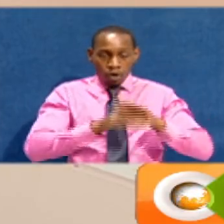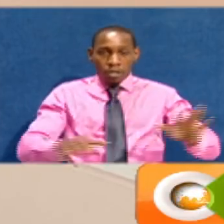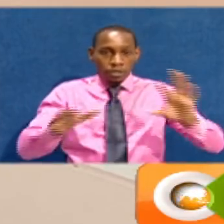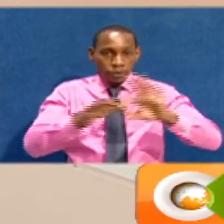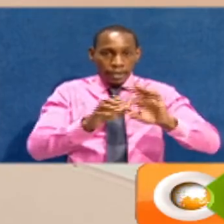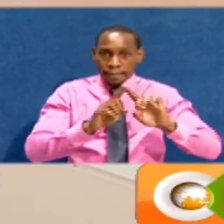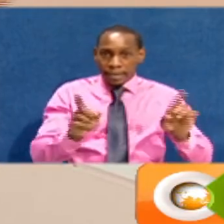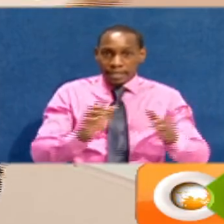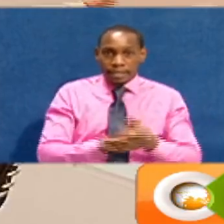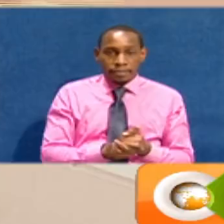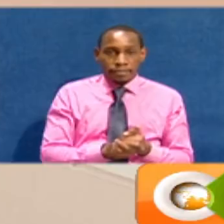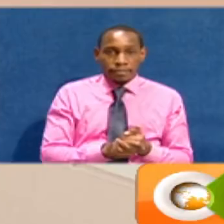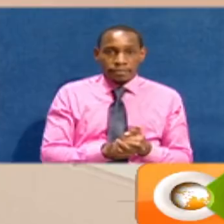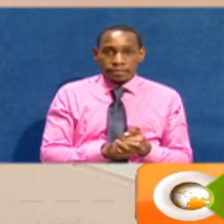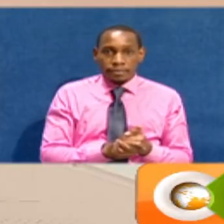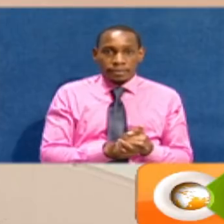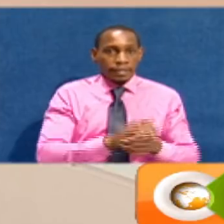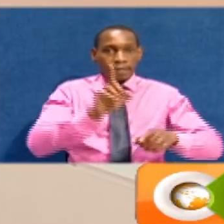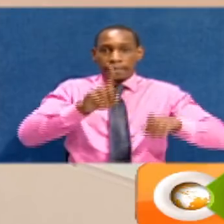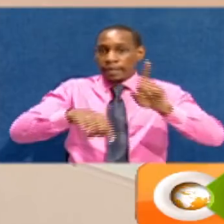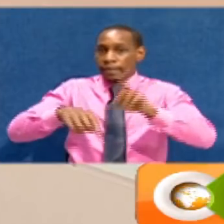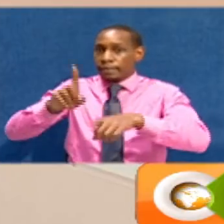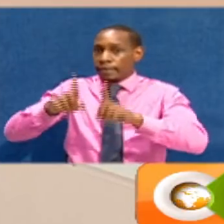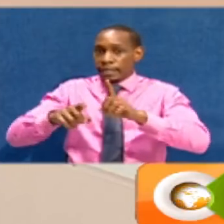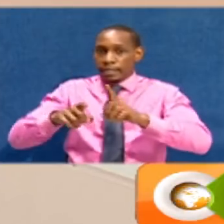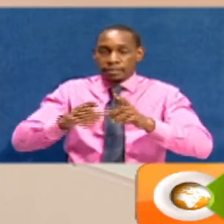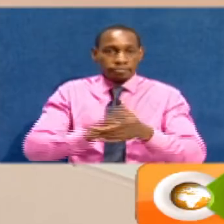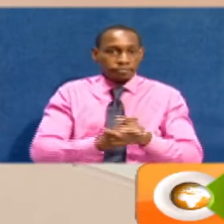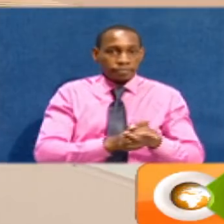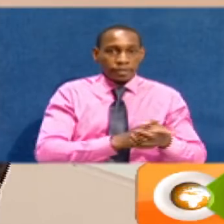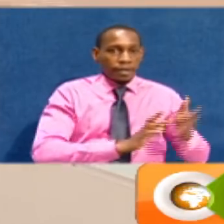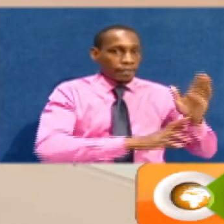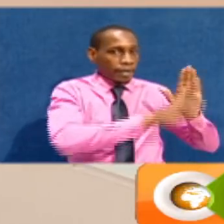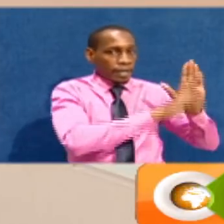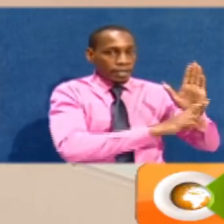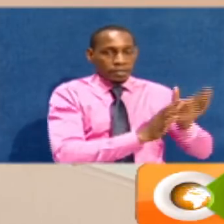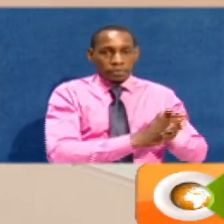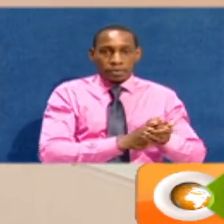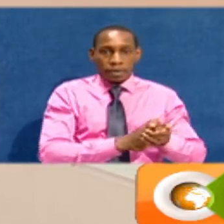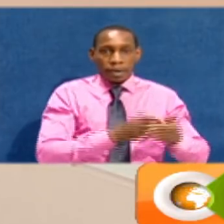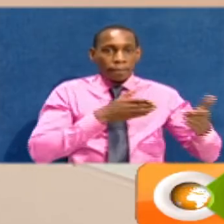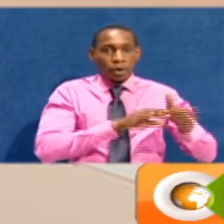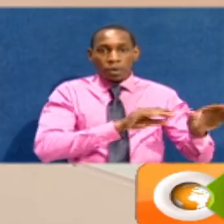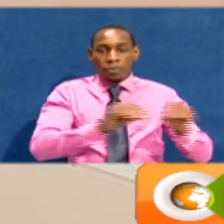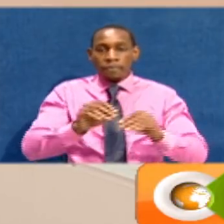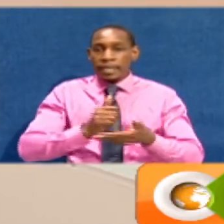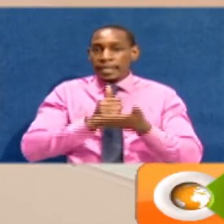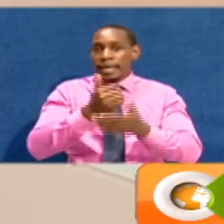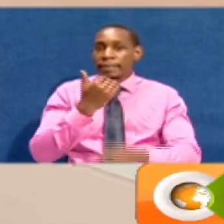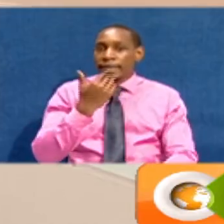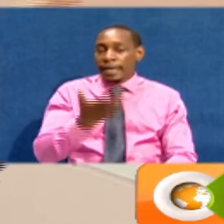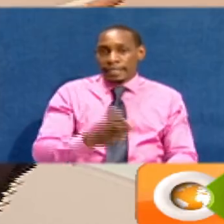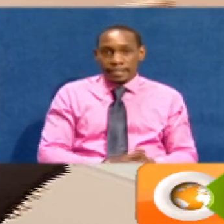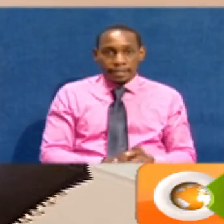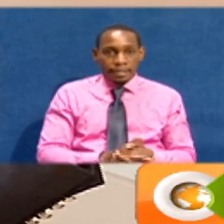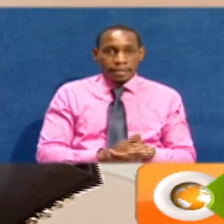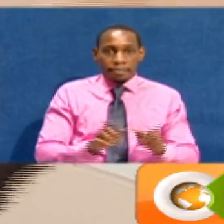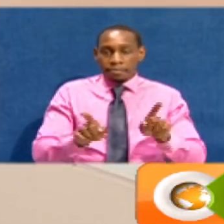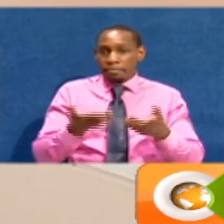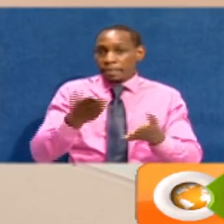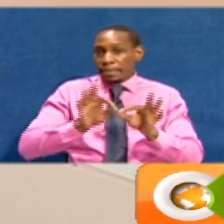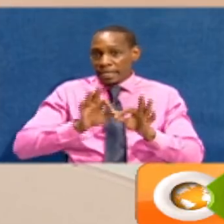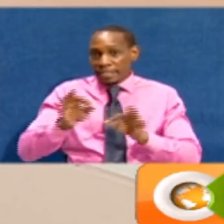not. However, random thoughts. I don't think the curfew will go anywhere. It will still remain. Breaking news. Maybe